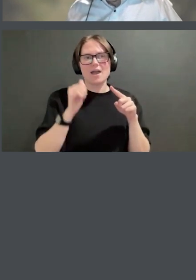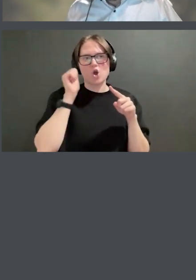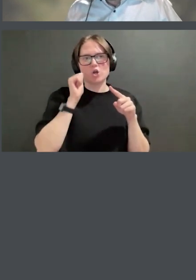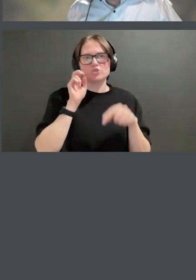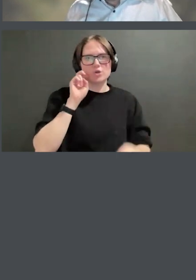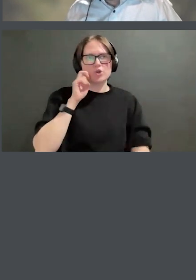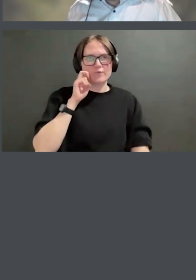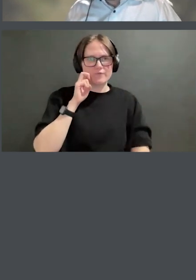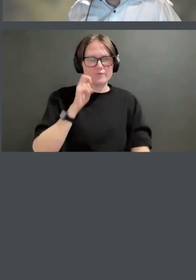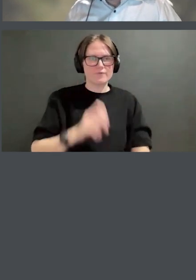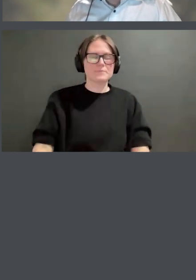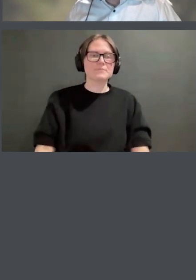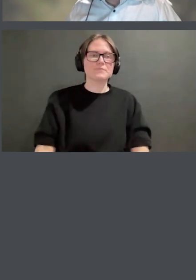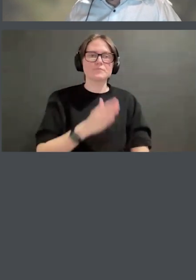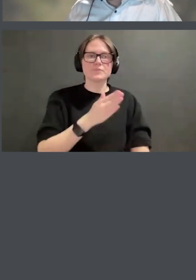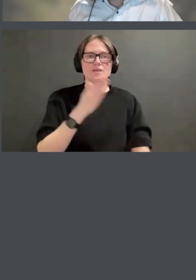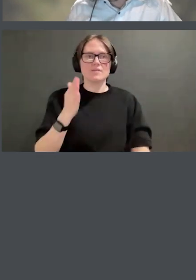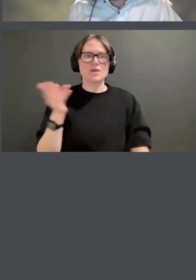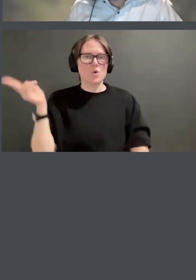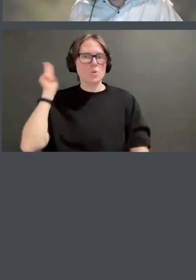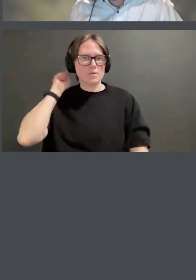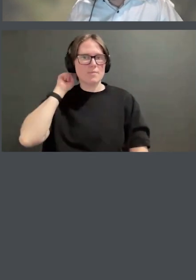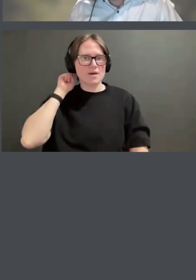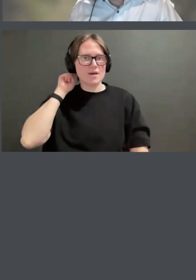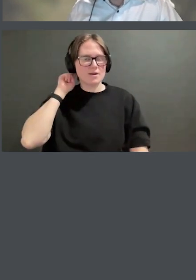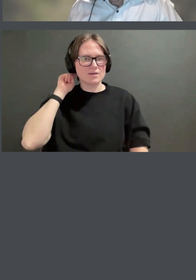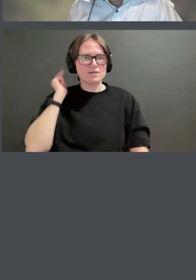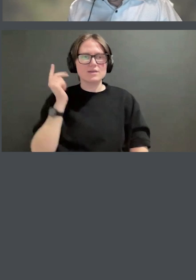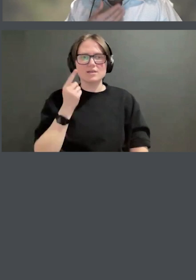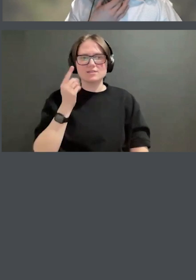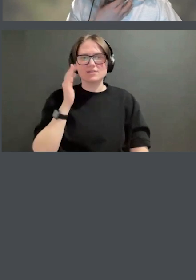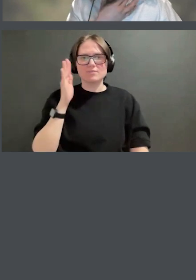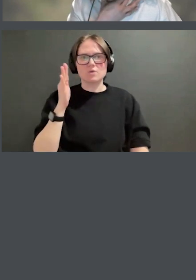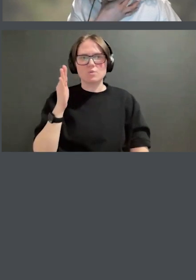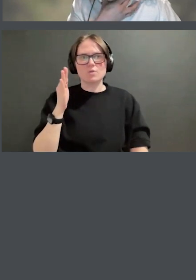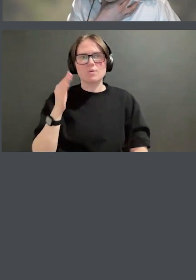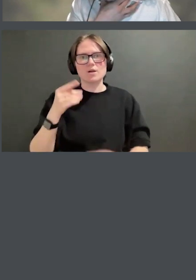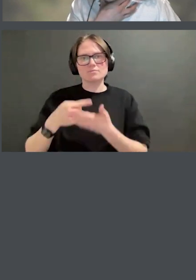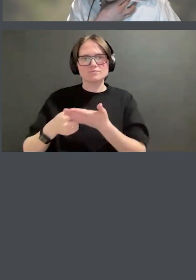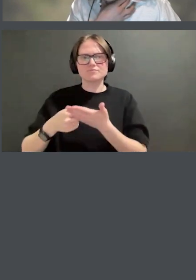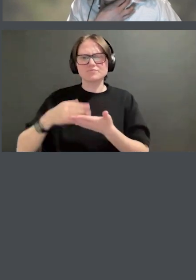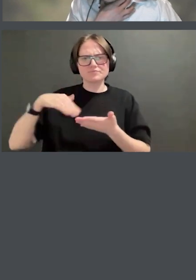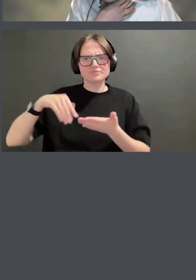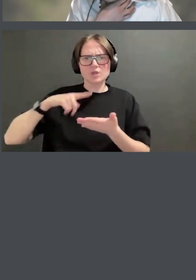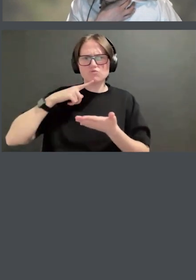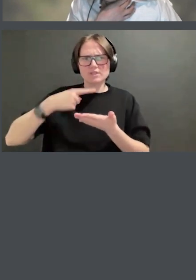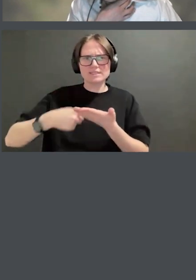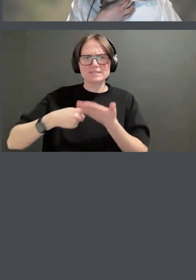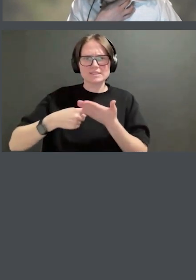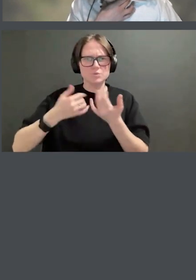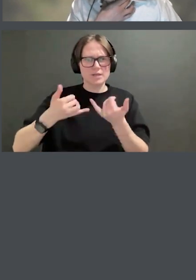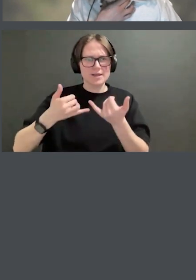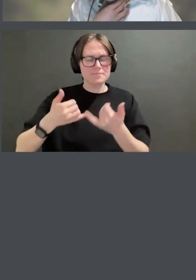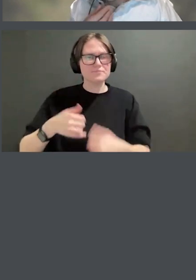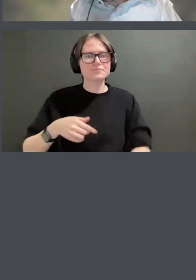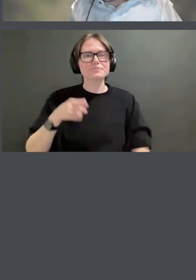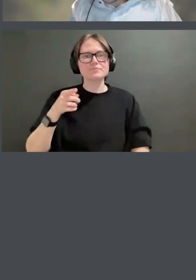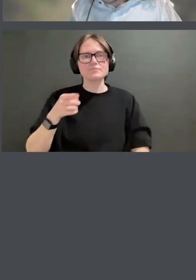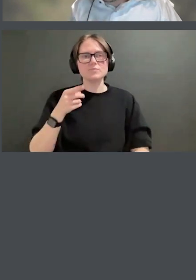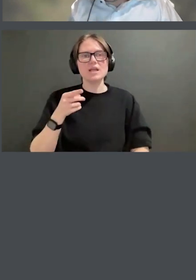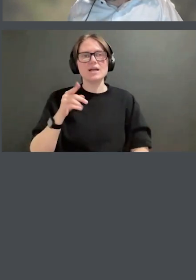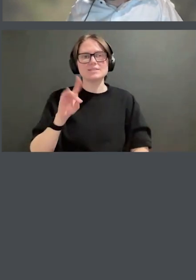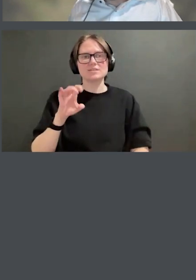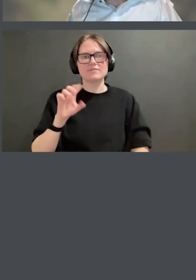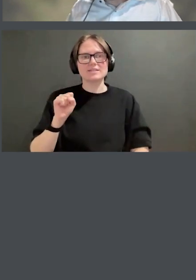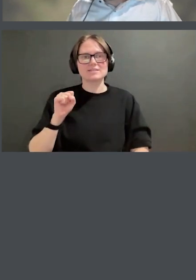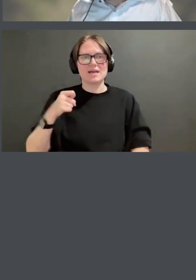nerve. And then a cochlear implant is something that we're going to introduce that we haven't talked a lot about yet. And this is a device that